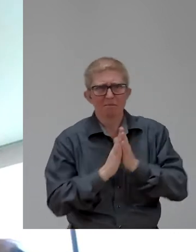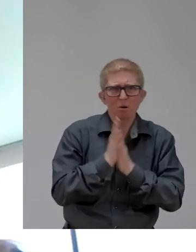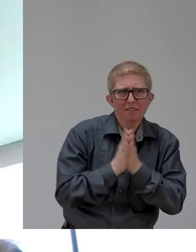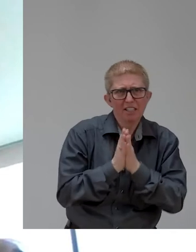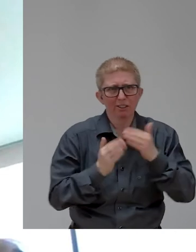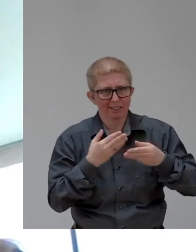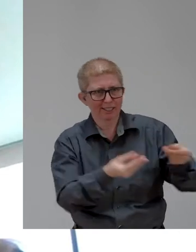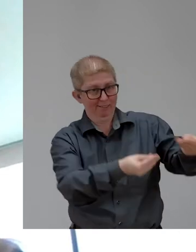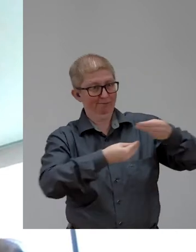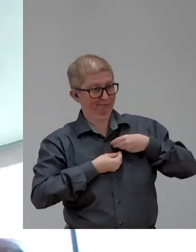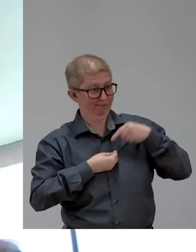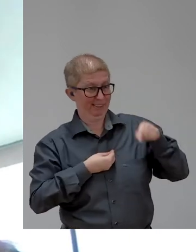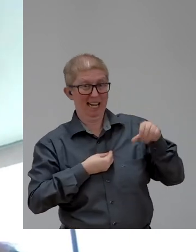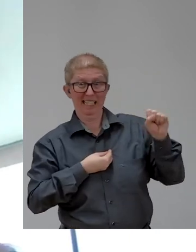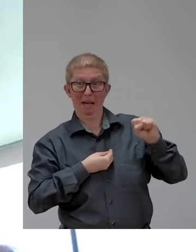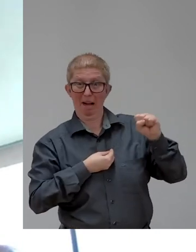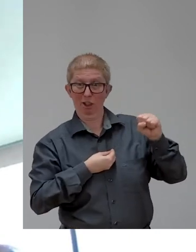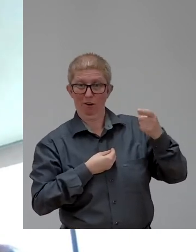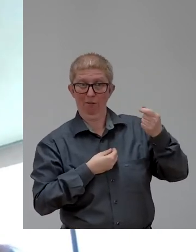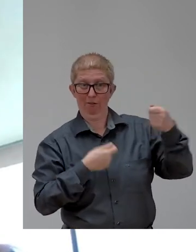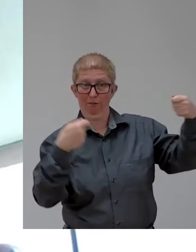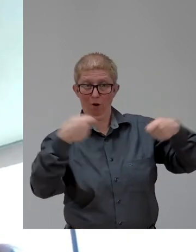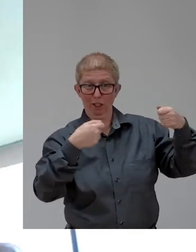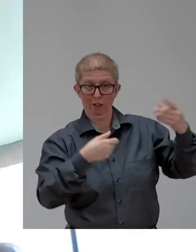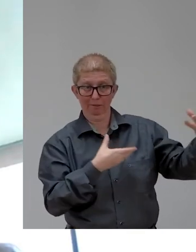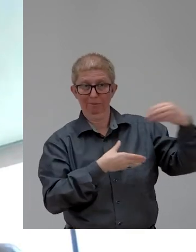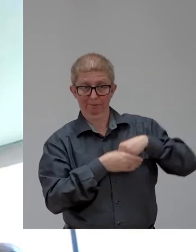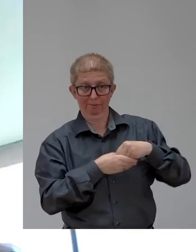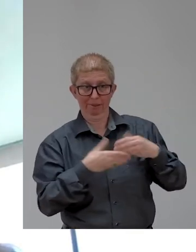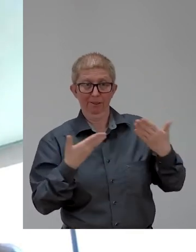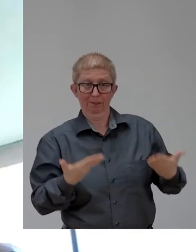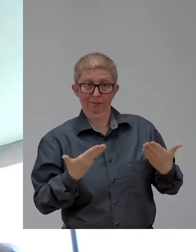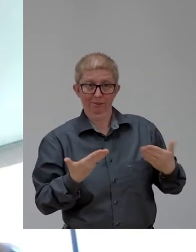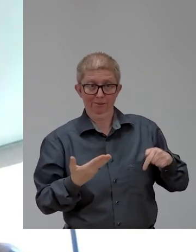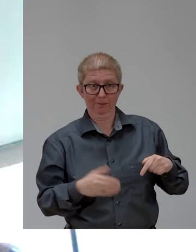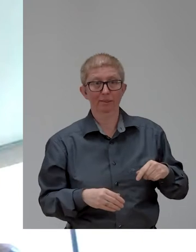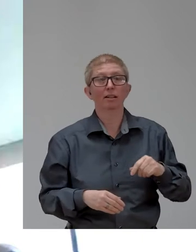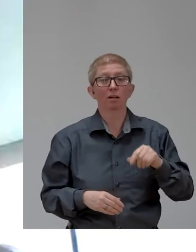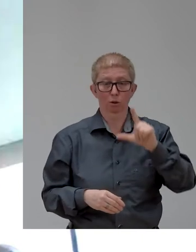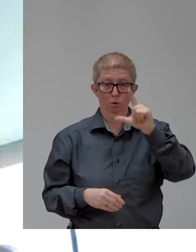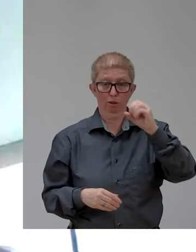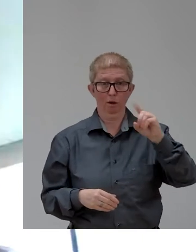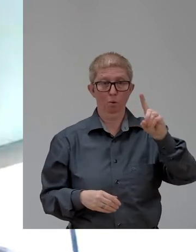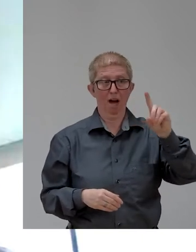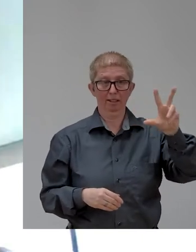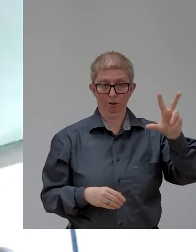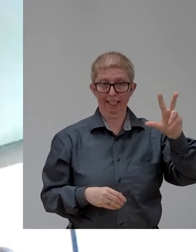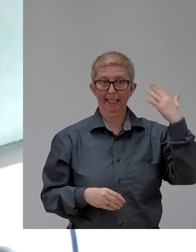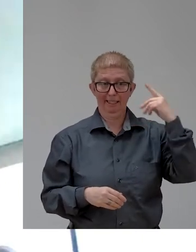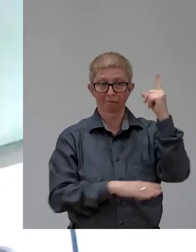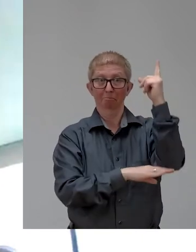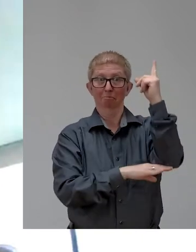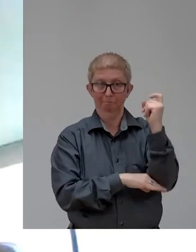we are a local participant of Zero Project since 2013 and a partner of Impact Transfer Program